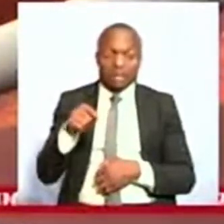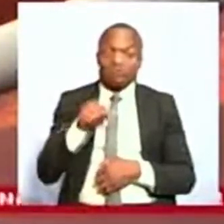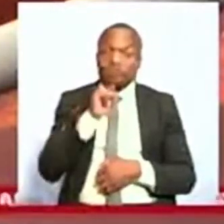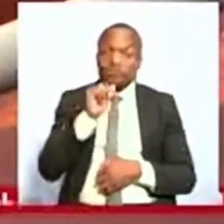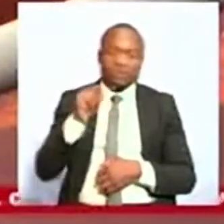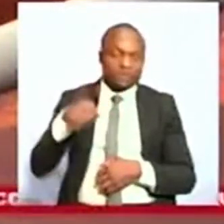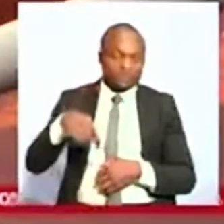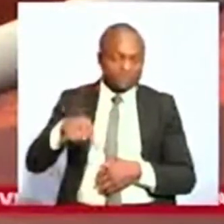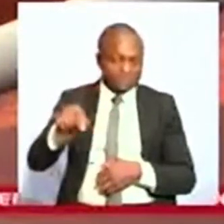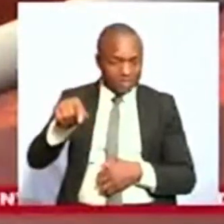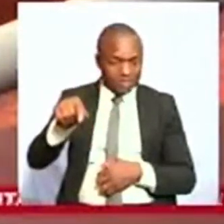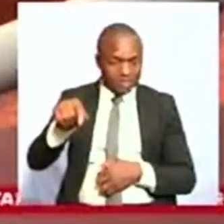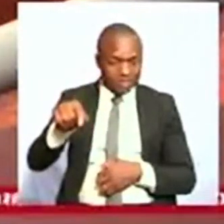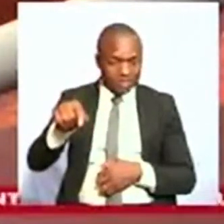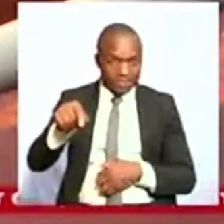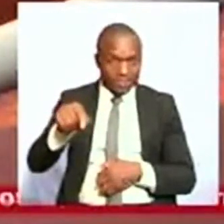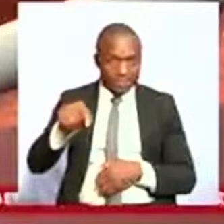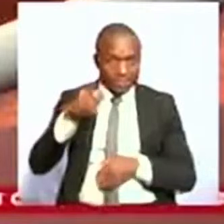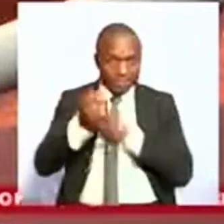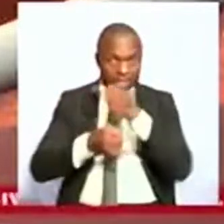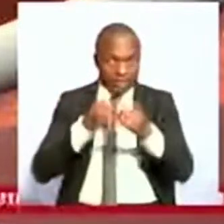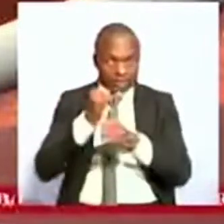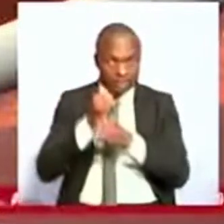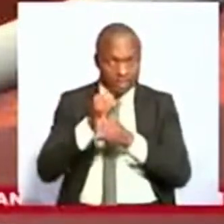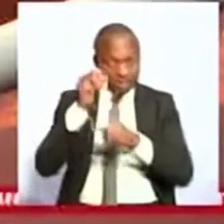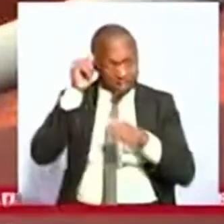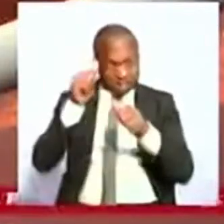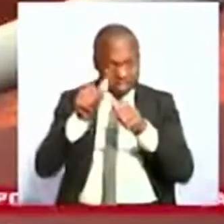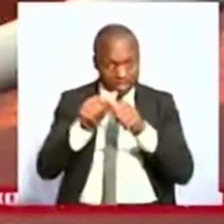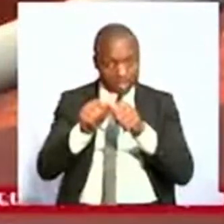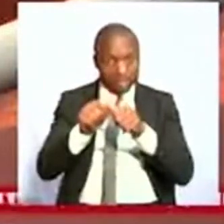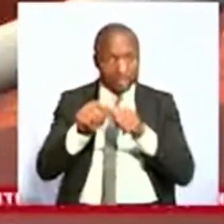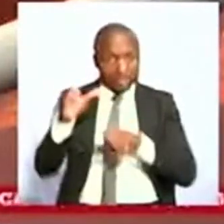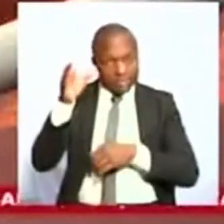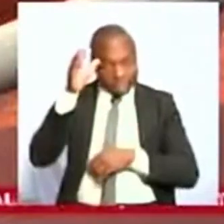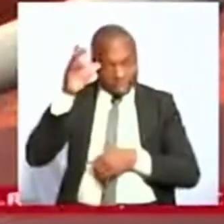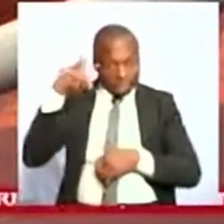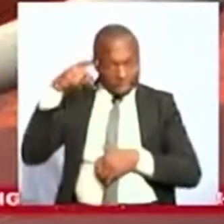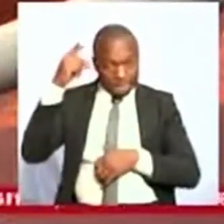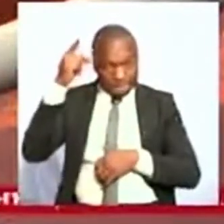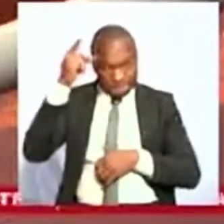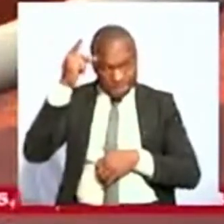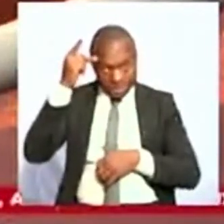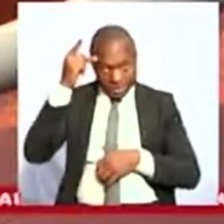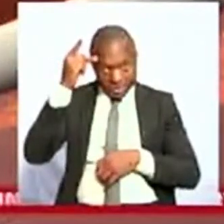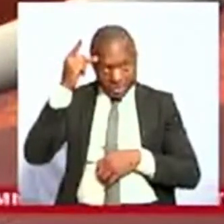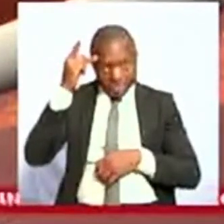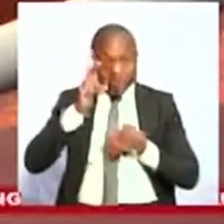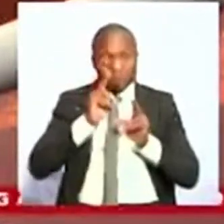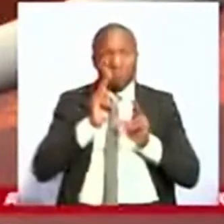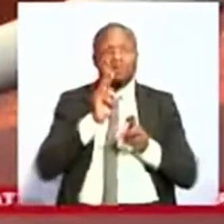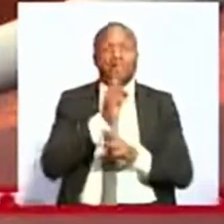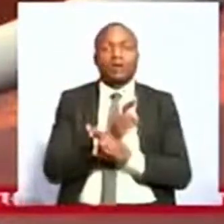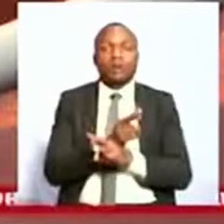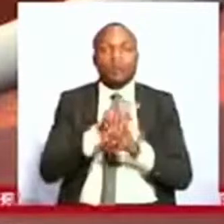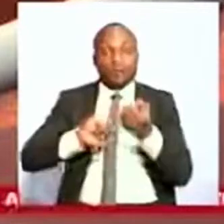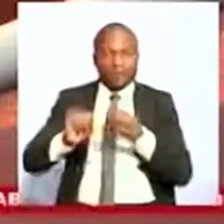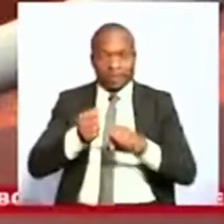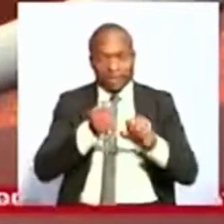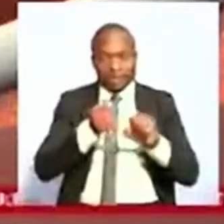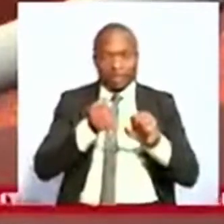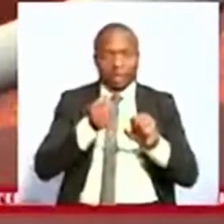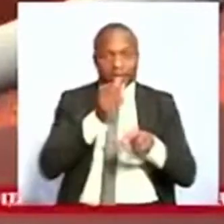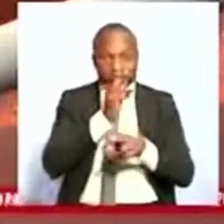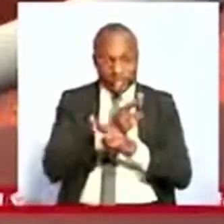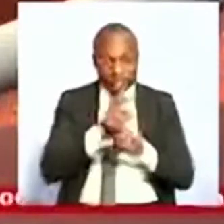inconsistency. The International Covenant on Civil and Political Rights protects the right to life, but